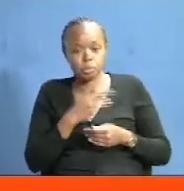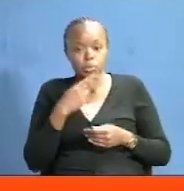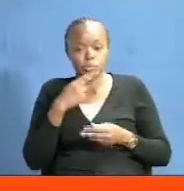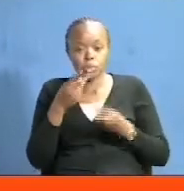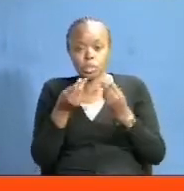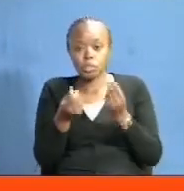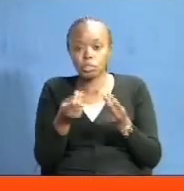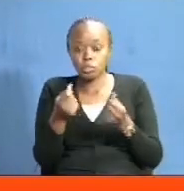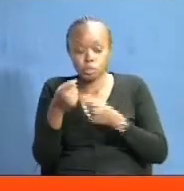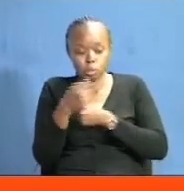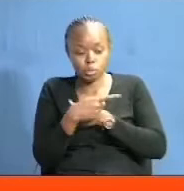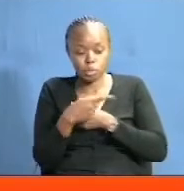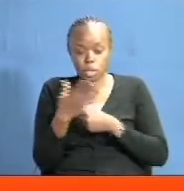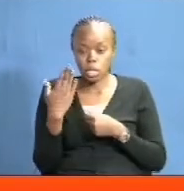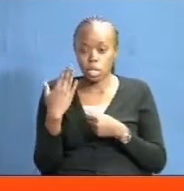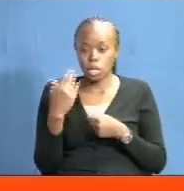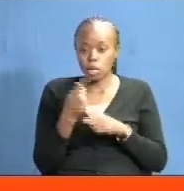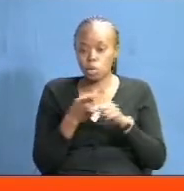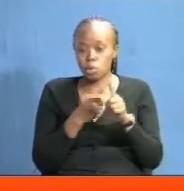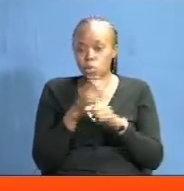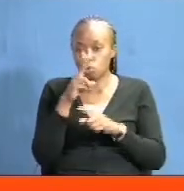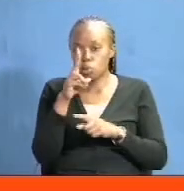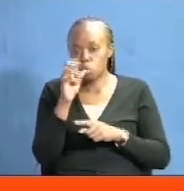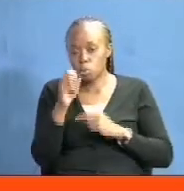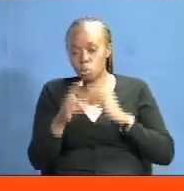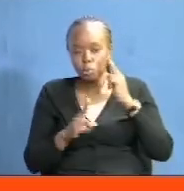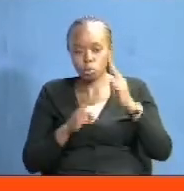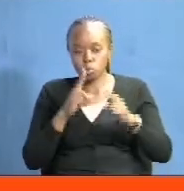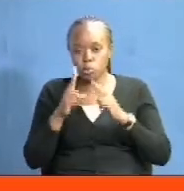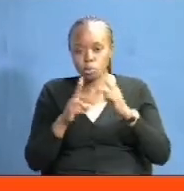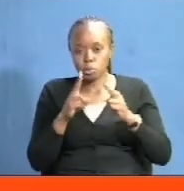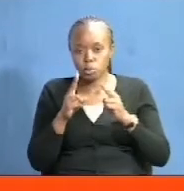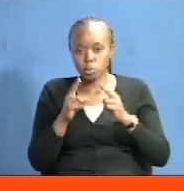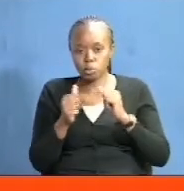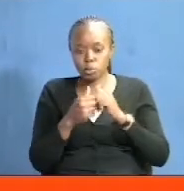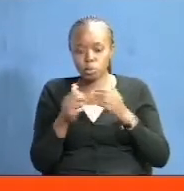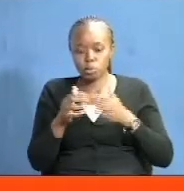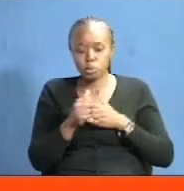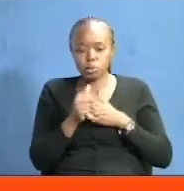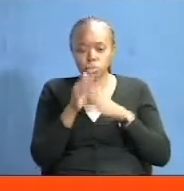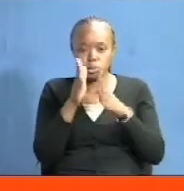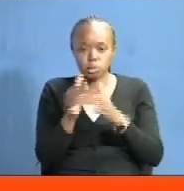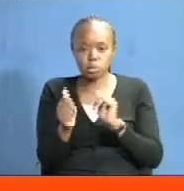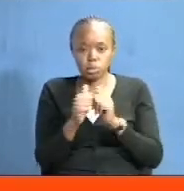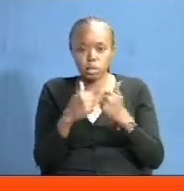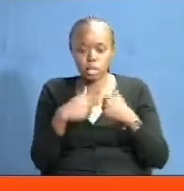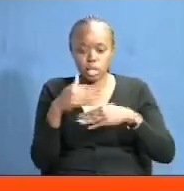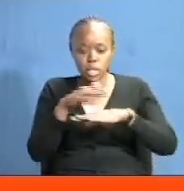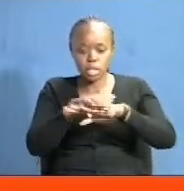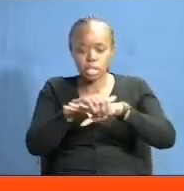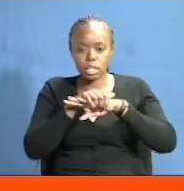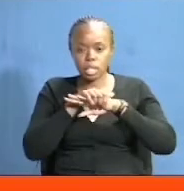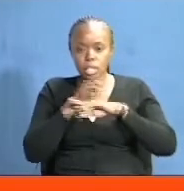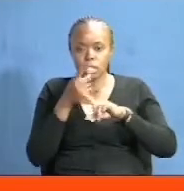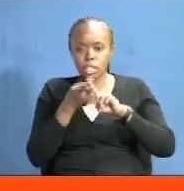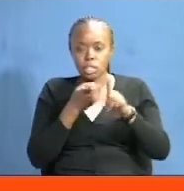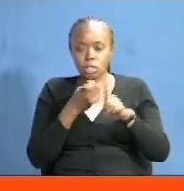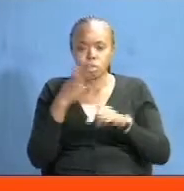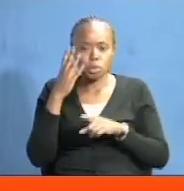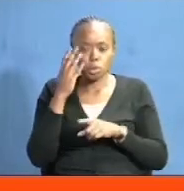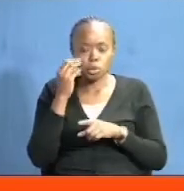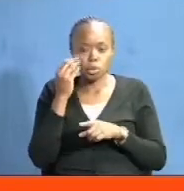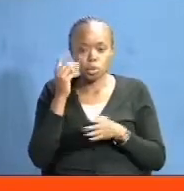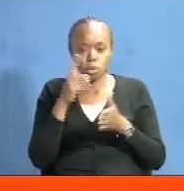few months shy away from, the 2022 polls. So, as a leader, with borrowing from your experience, what